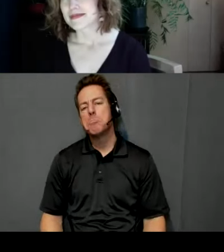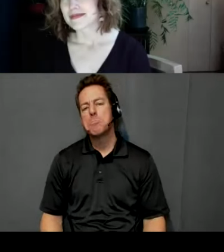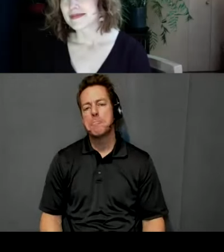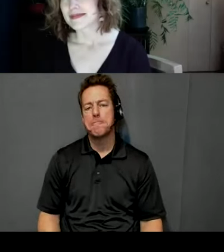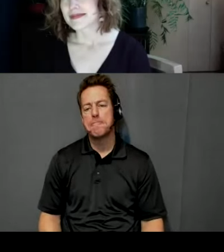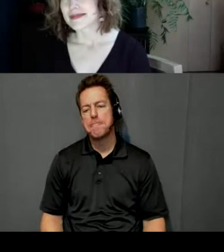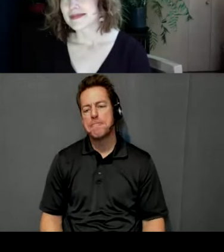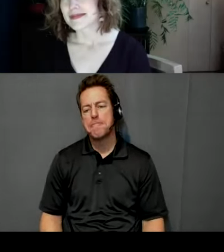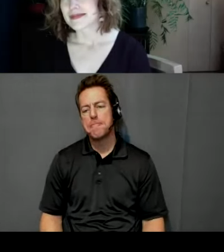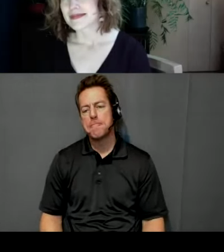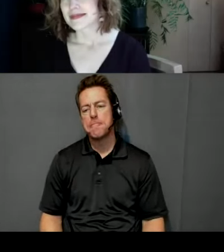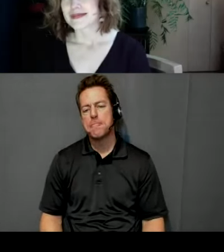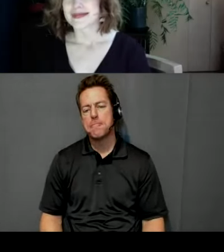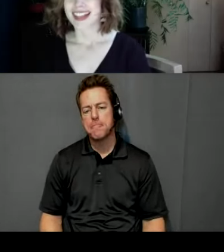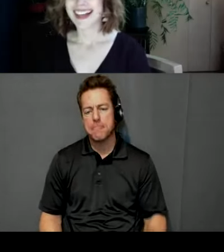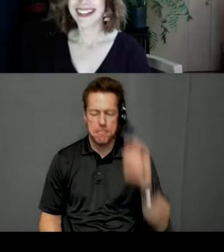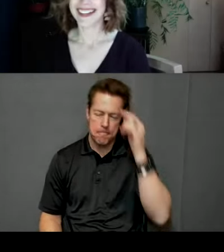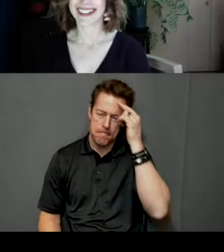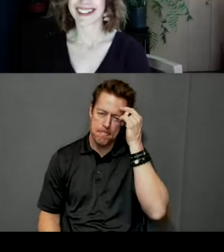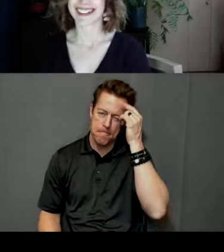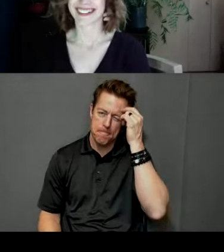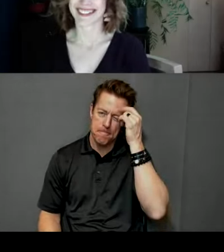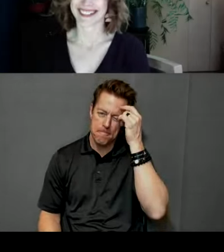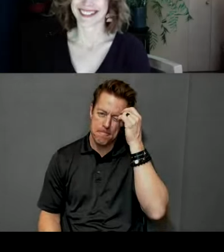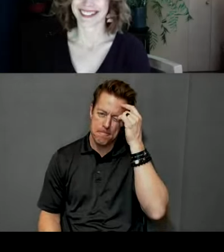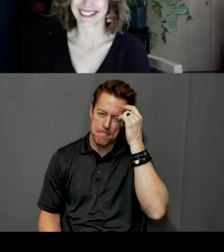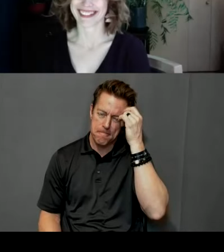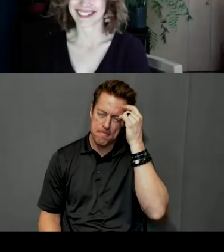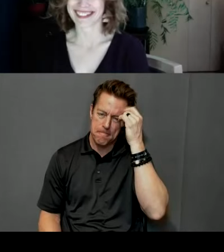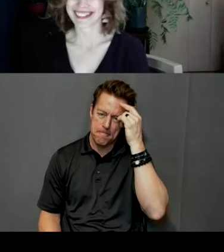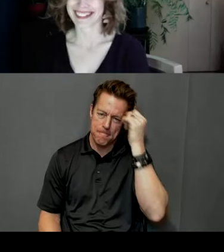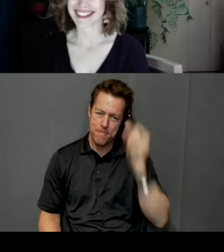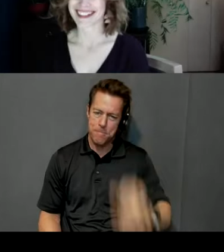Oh, you have stumped me, whoever said that.